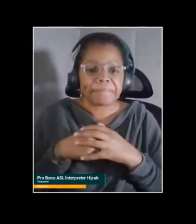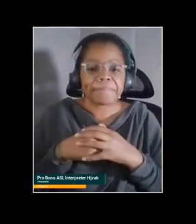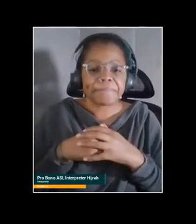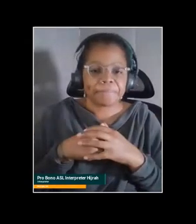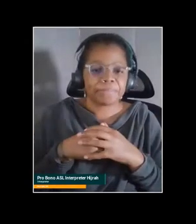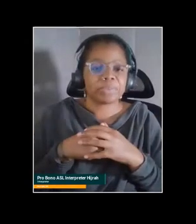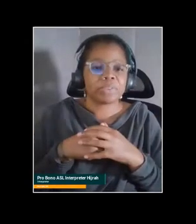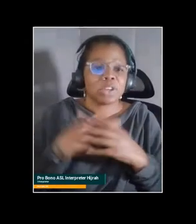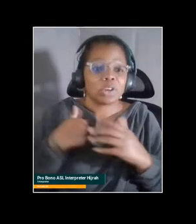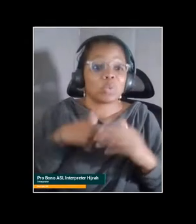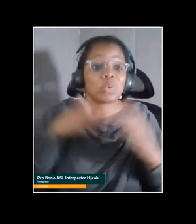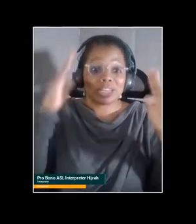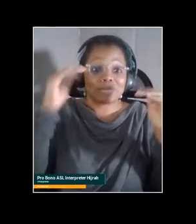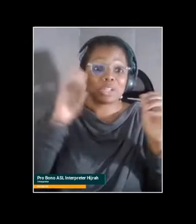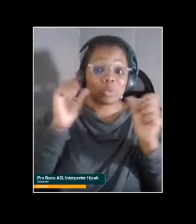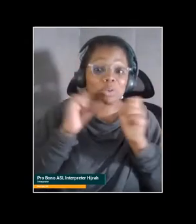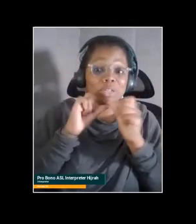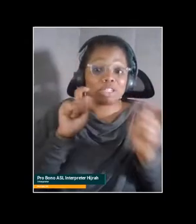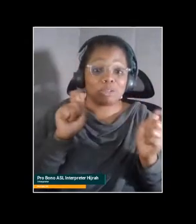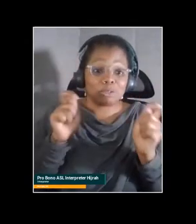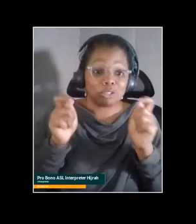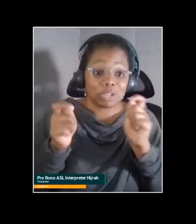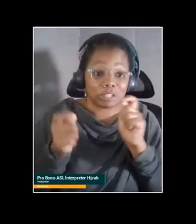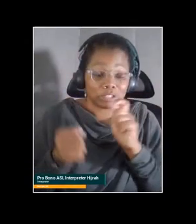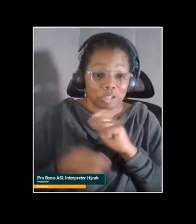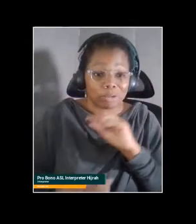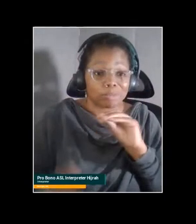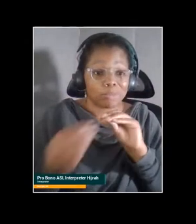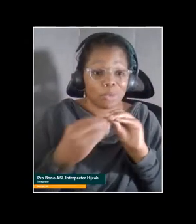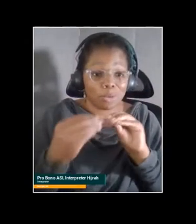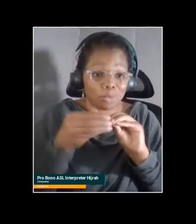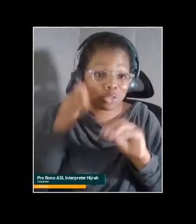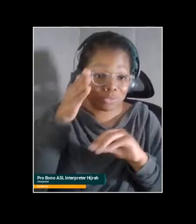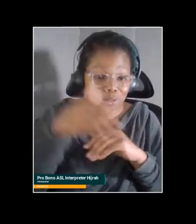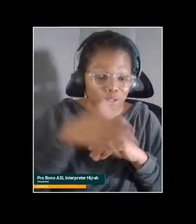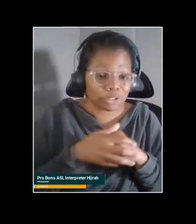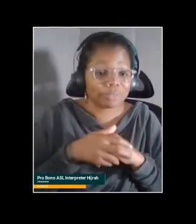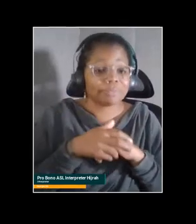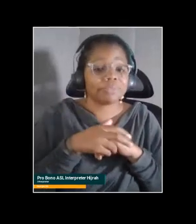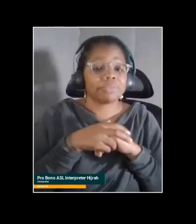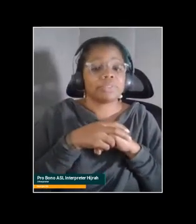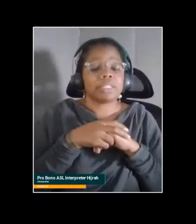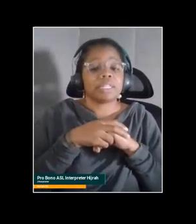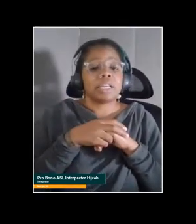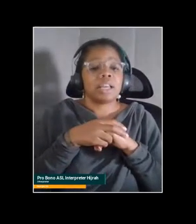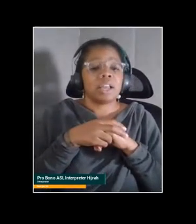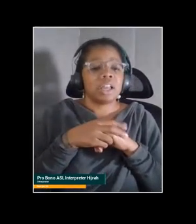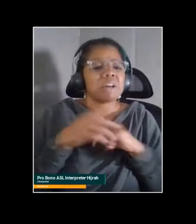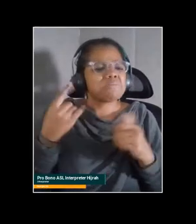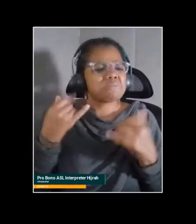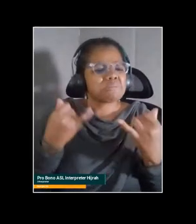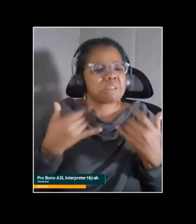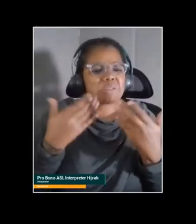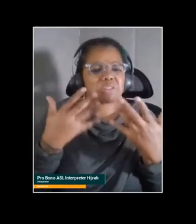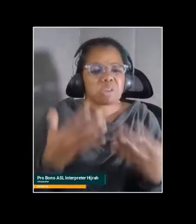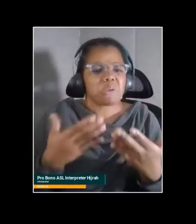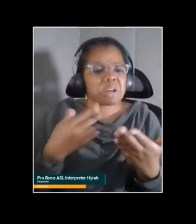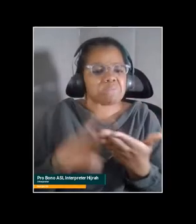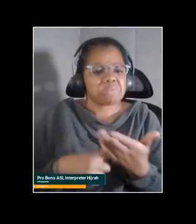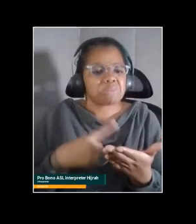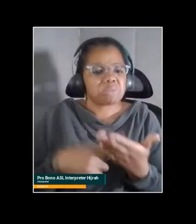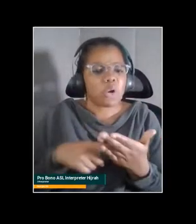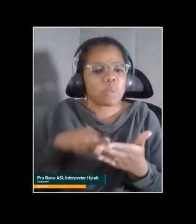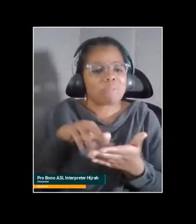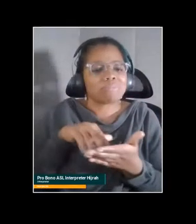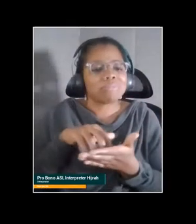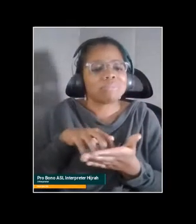we expect to continue changing more and more into the future. And so let's talk a little bit about vulnerability.